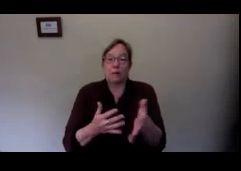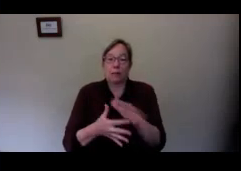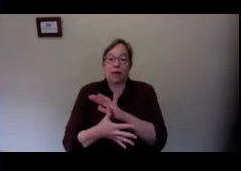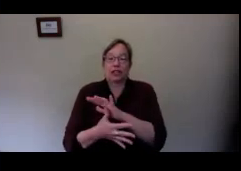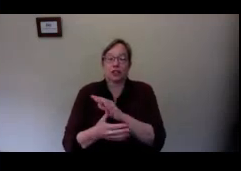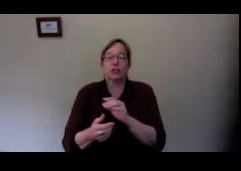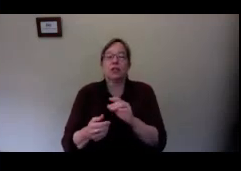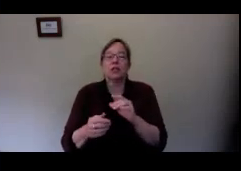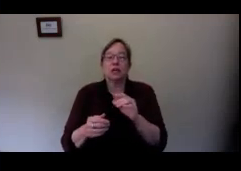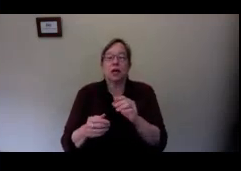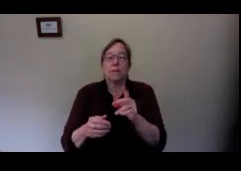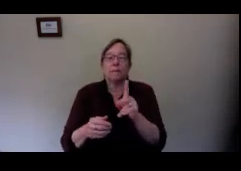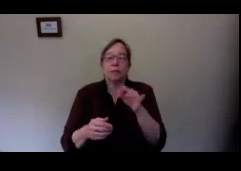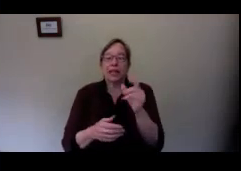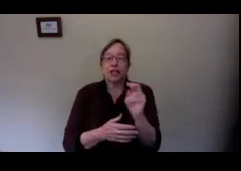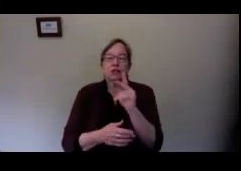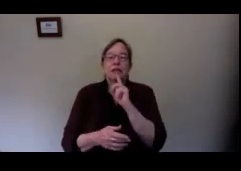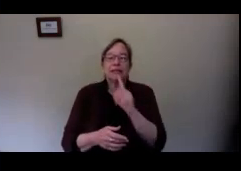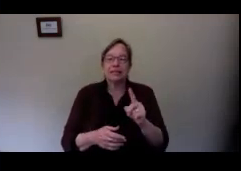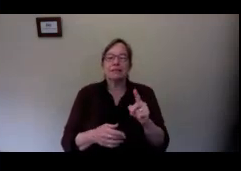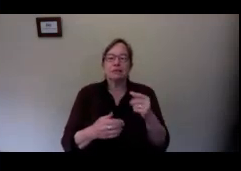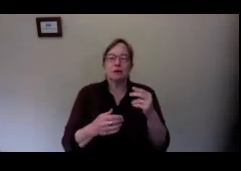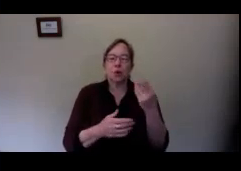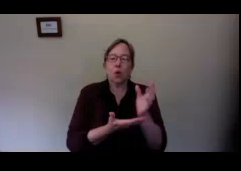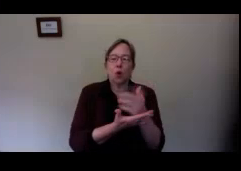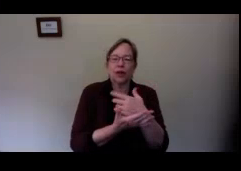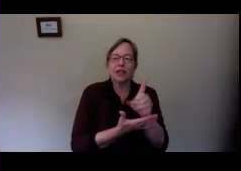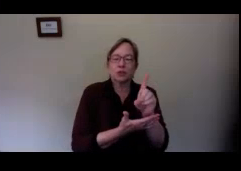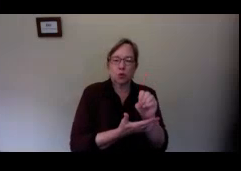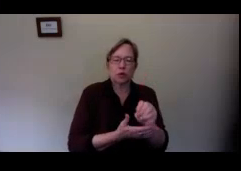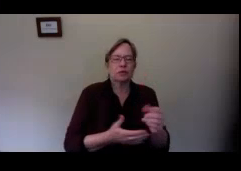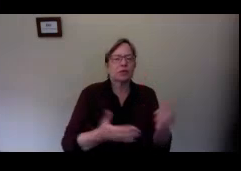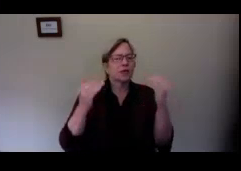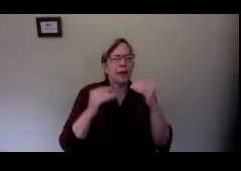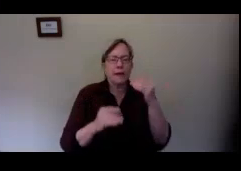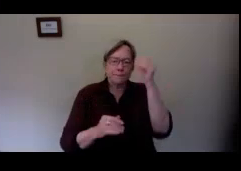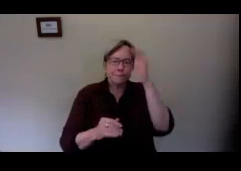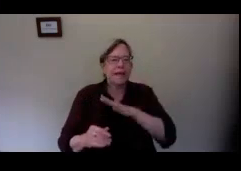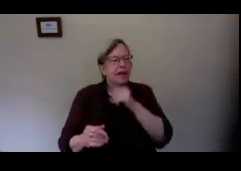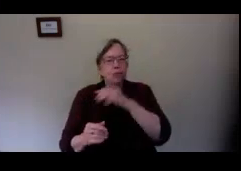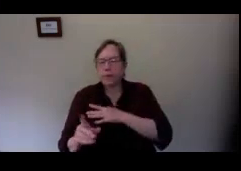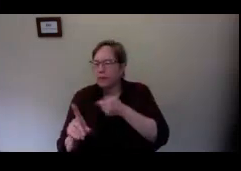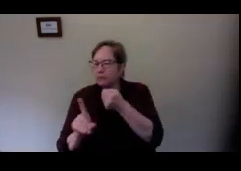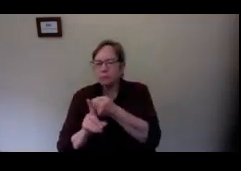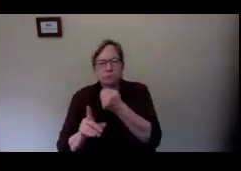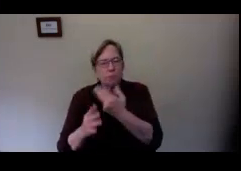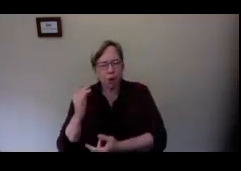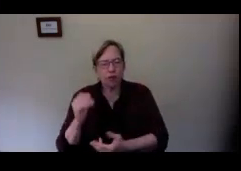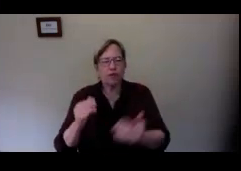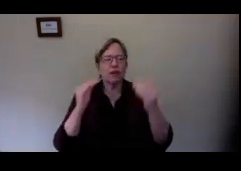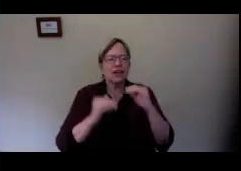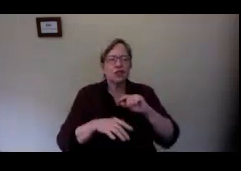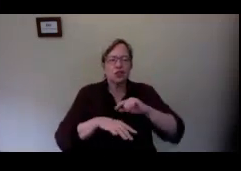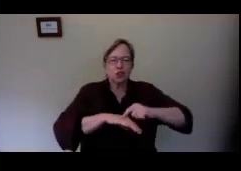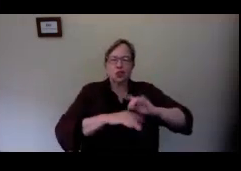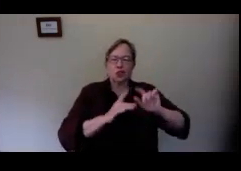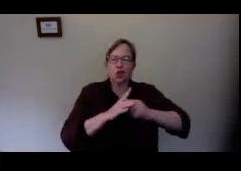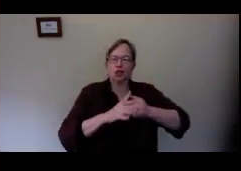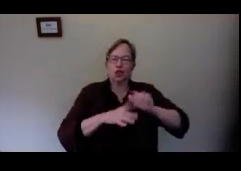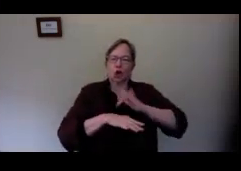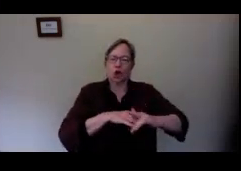both men and women are impacted by hoarding disorder, and this often emerges in adolescence and early adulthood, increasing with severity